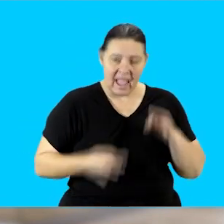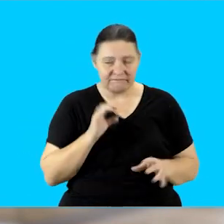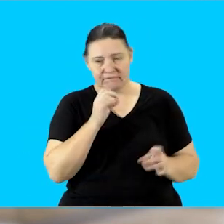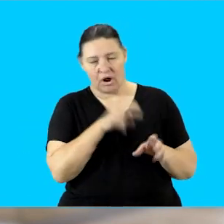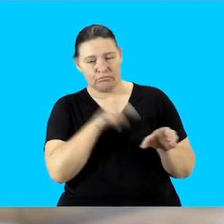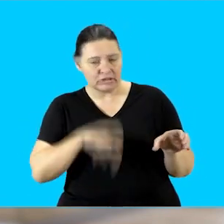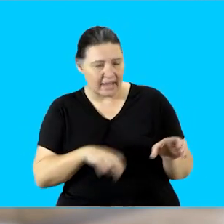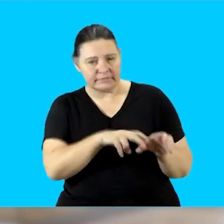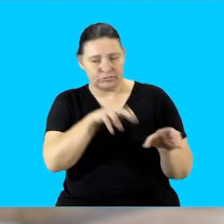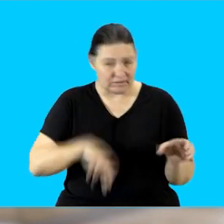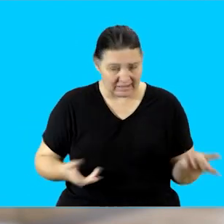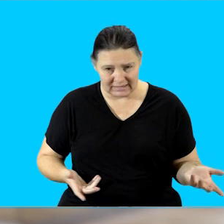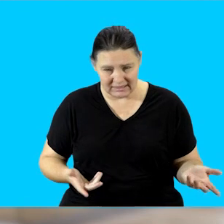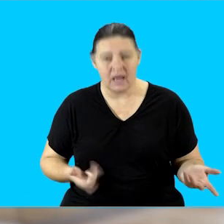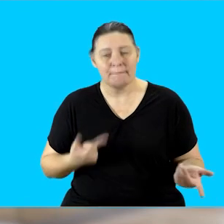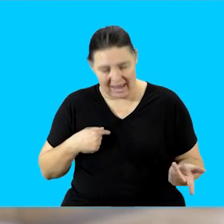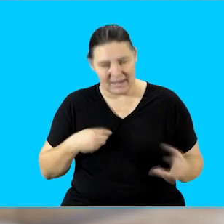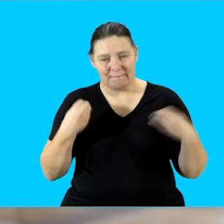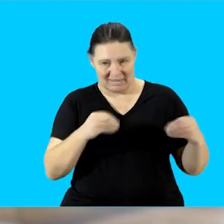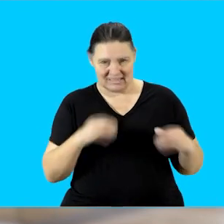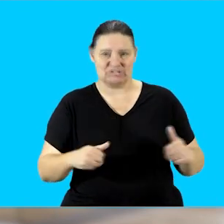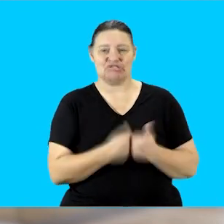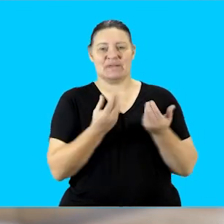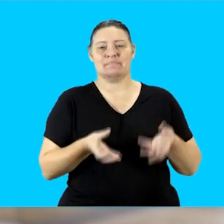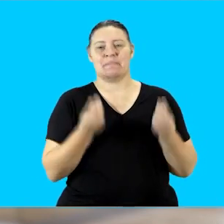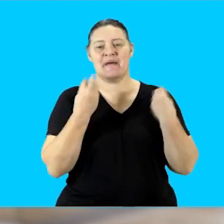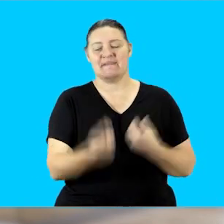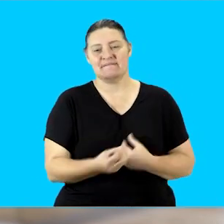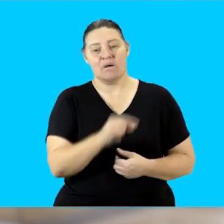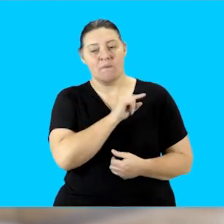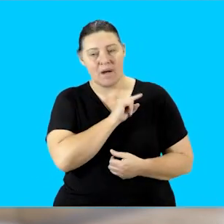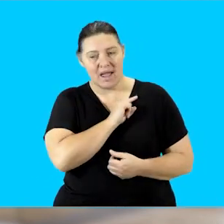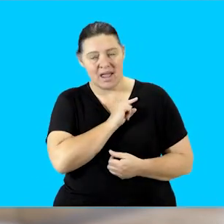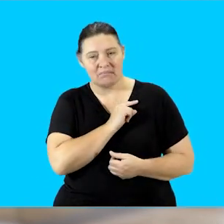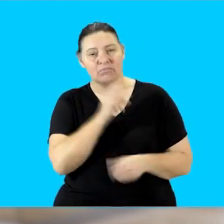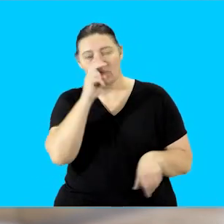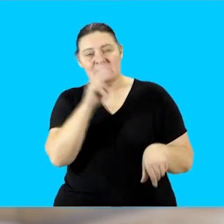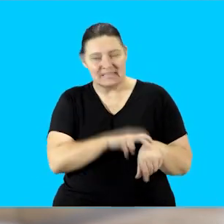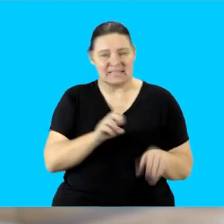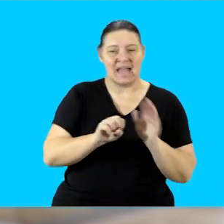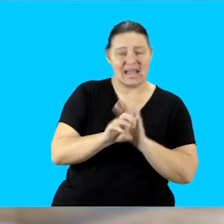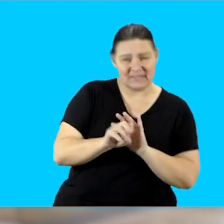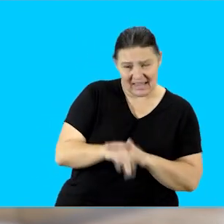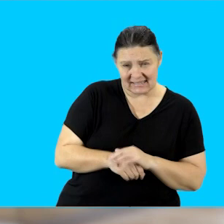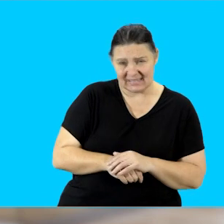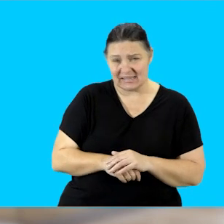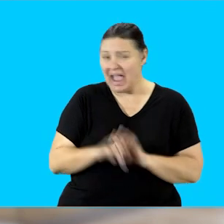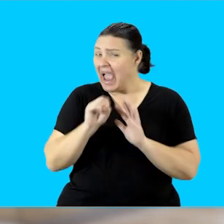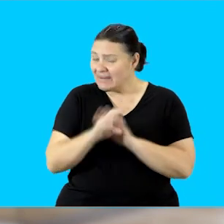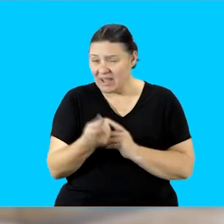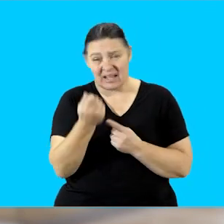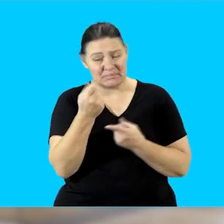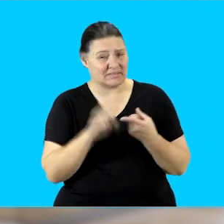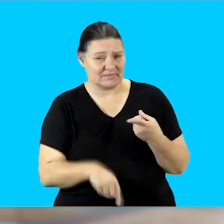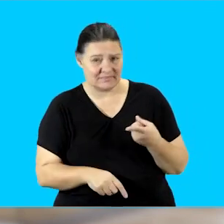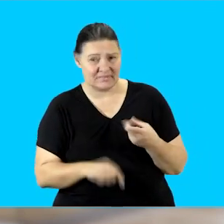they frequently resign, it's going to pose a challenge for us as businesses because now we need to do what? We need to advertise. Advertising is